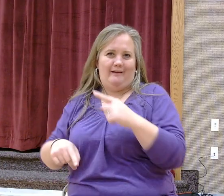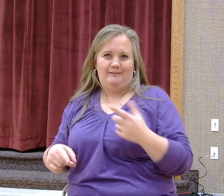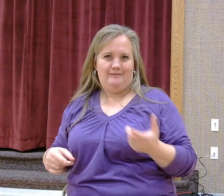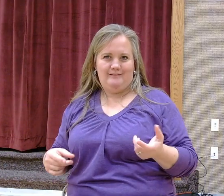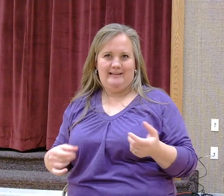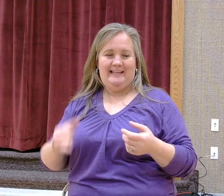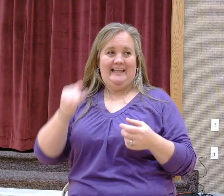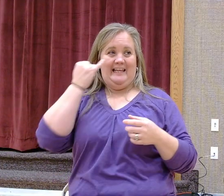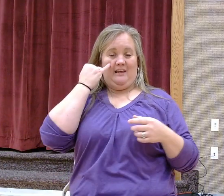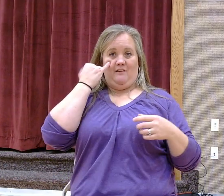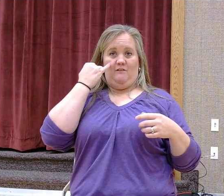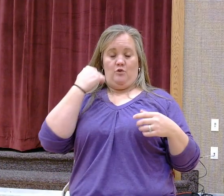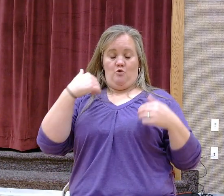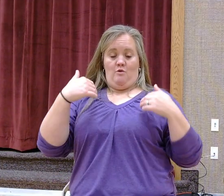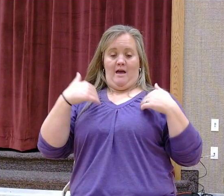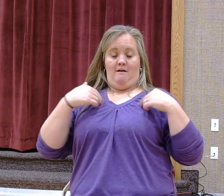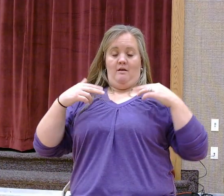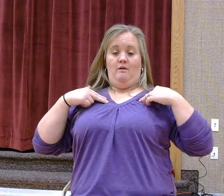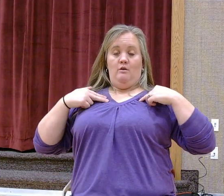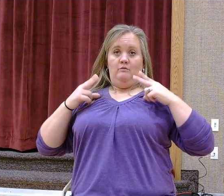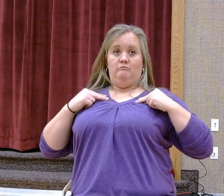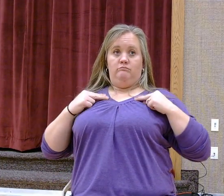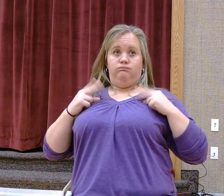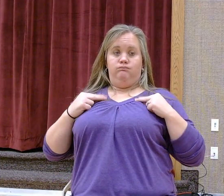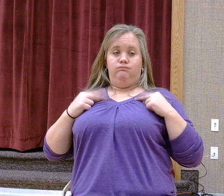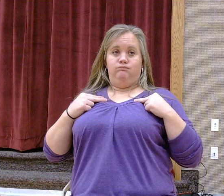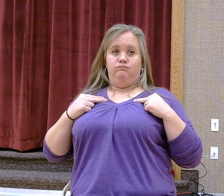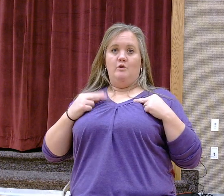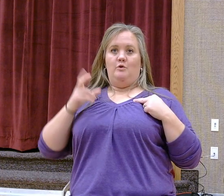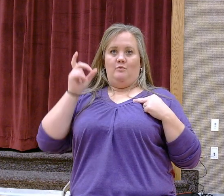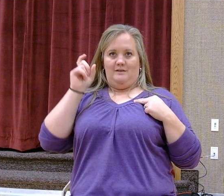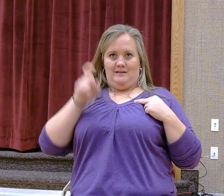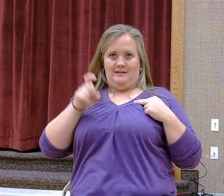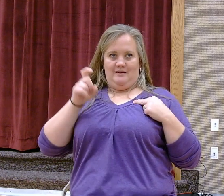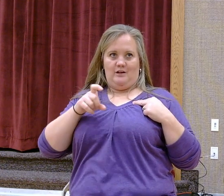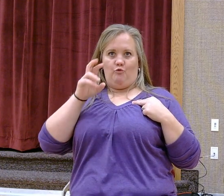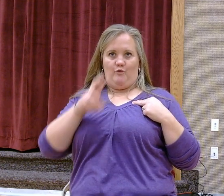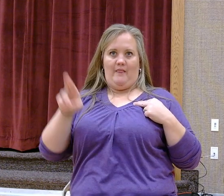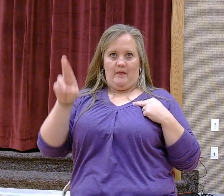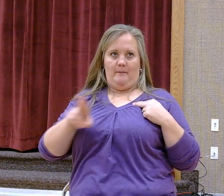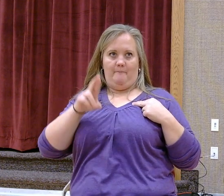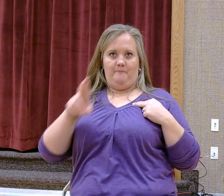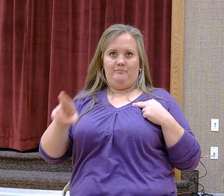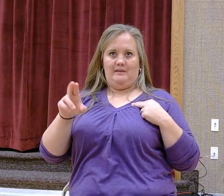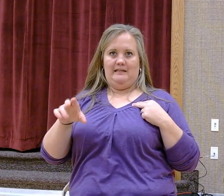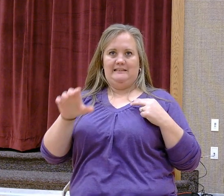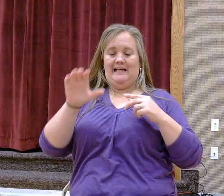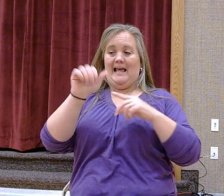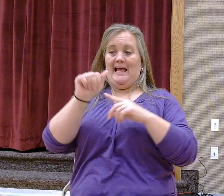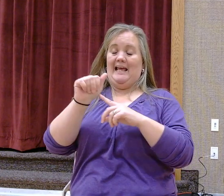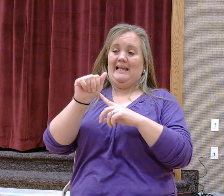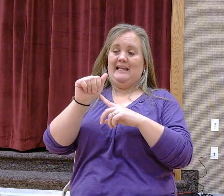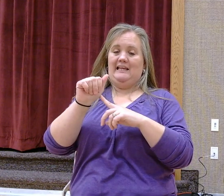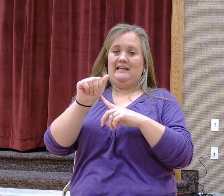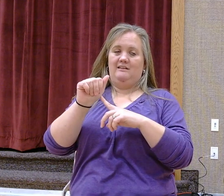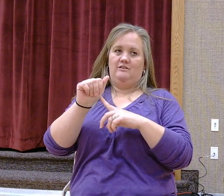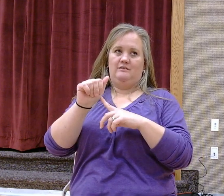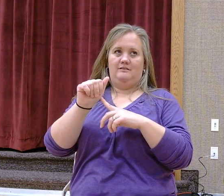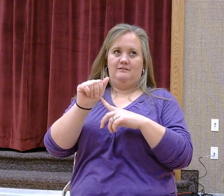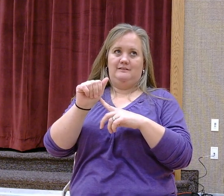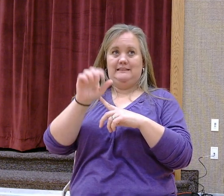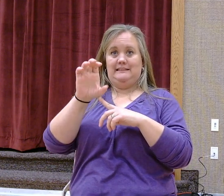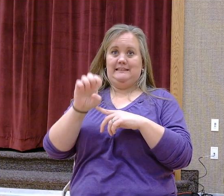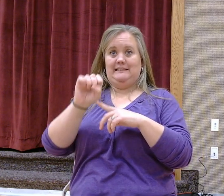in some kind of a weird rhythm, which happens, but most of the time it's asystole or no heartbeat at all.